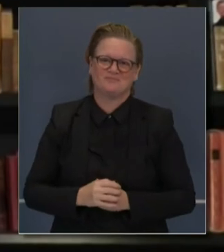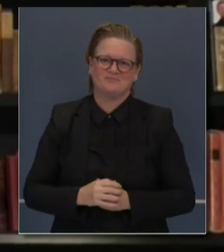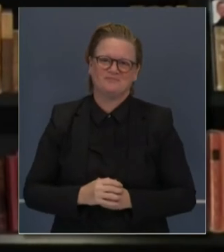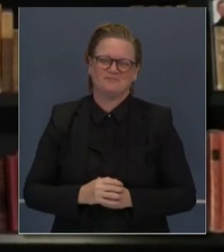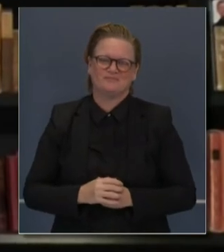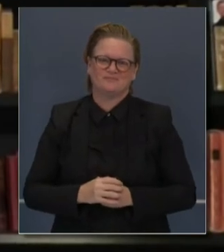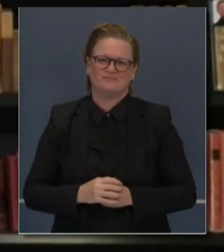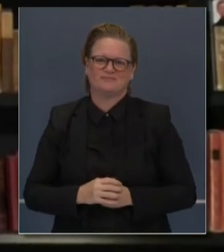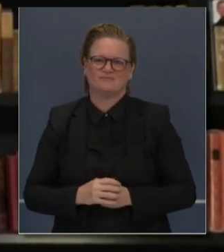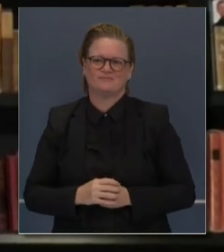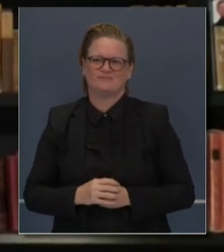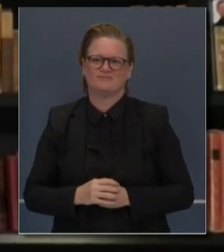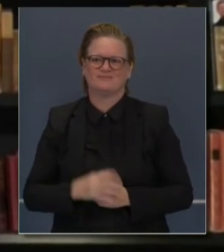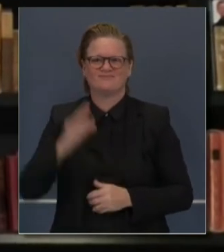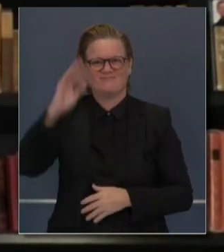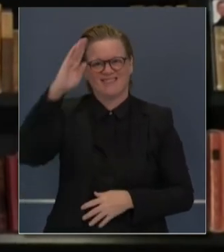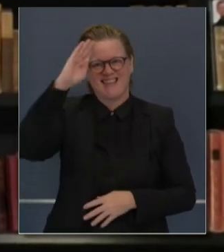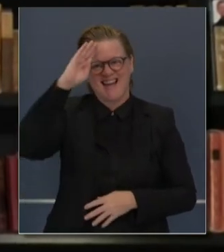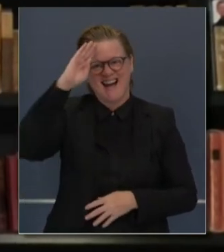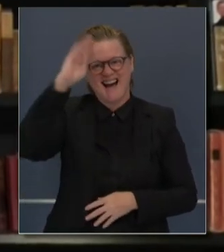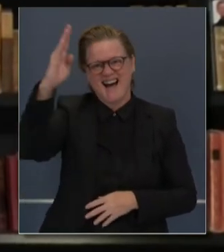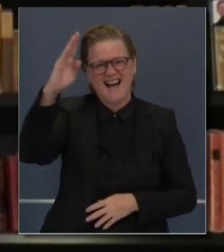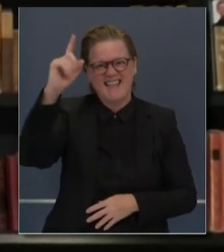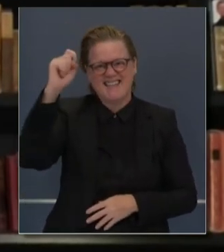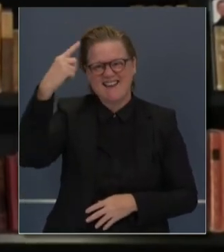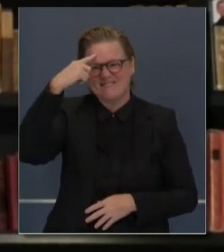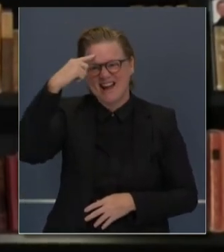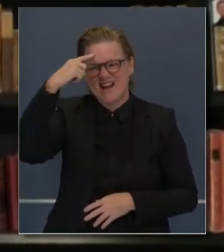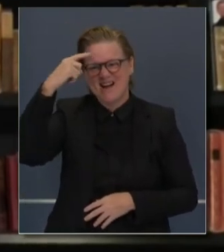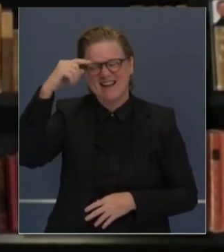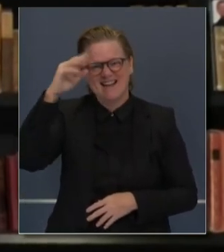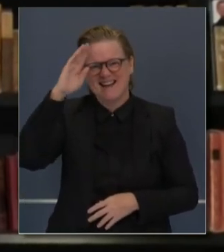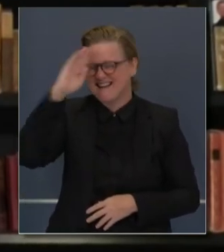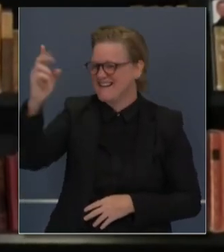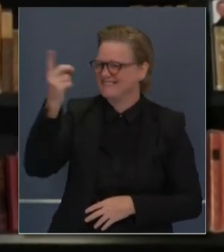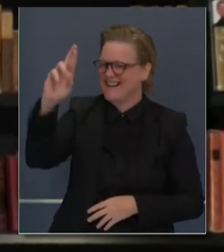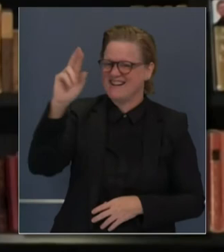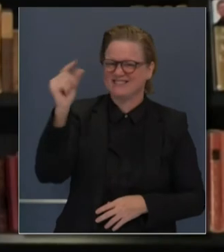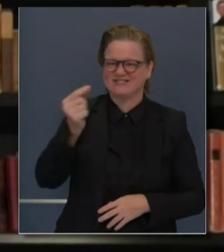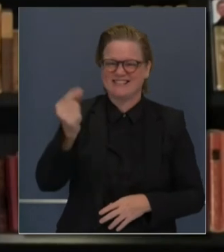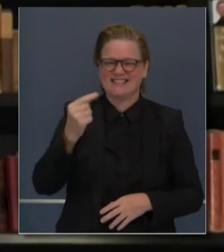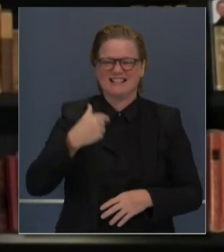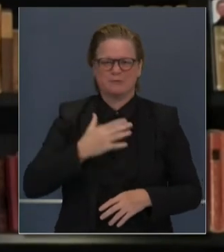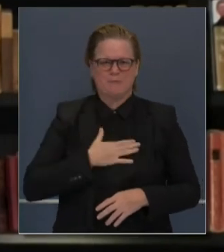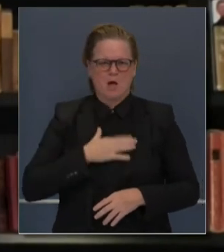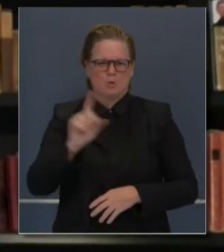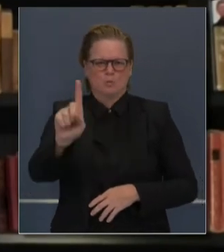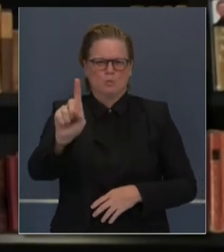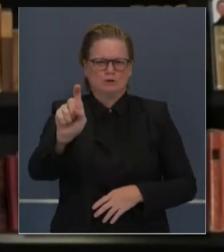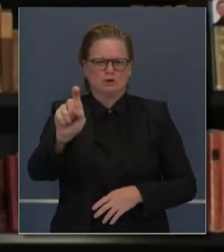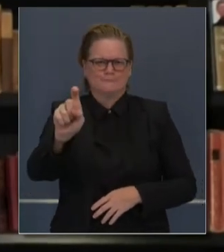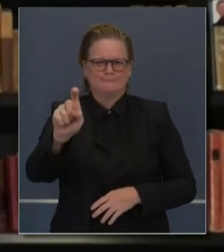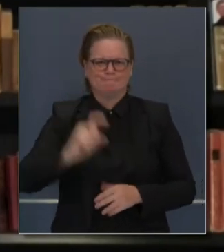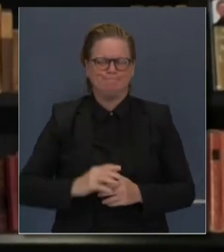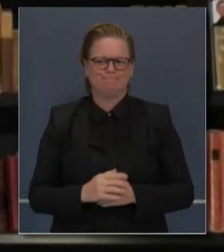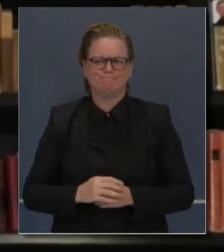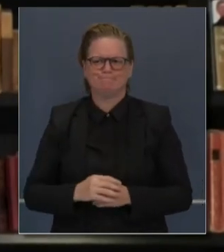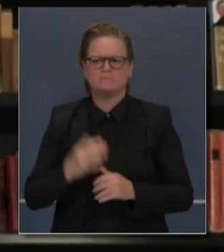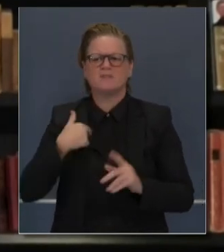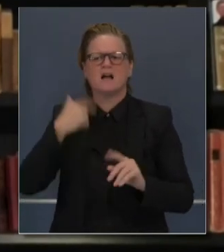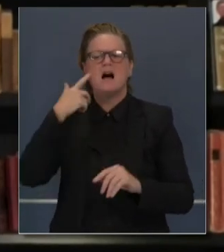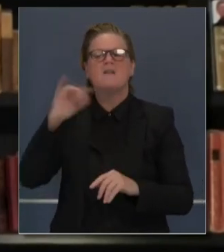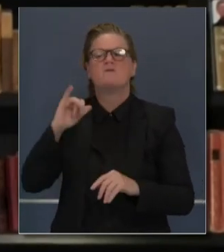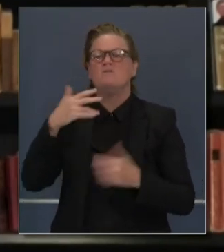Hi, Governor and Dr. Galley. My question is about the fact that California is one of the most strict when it comes to